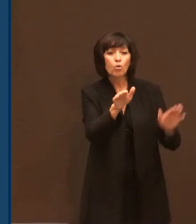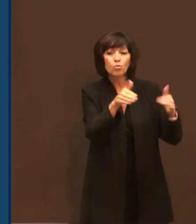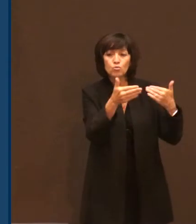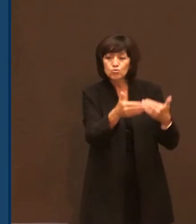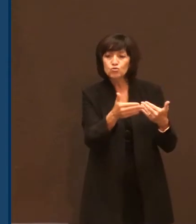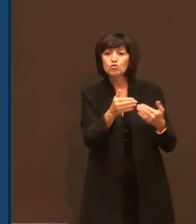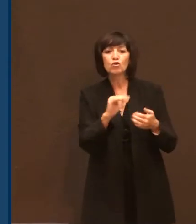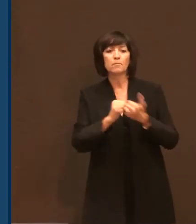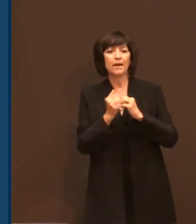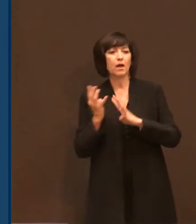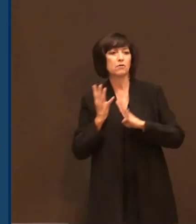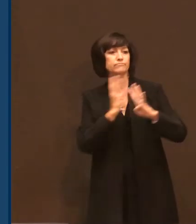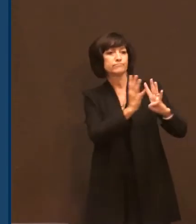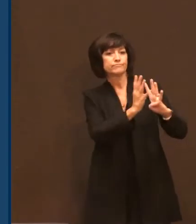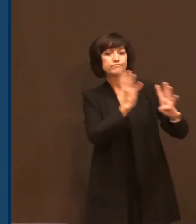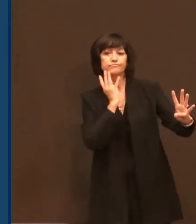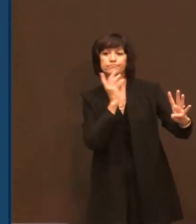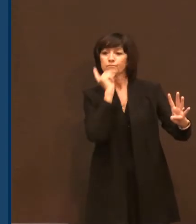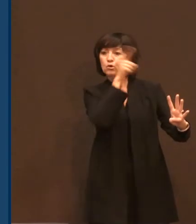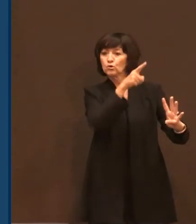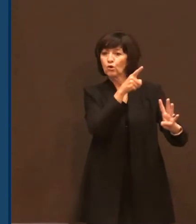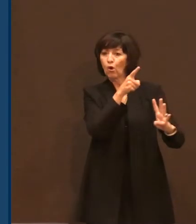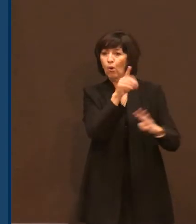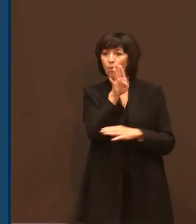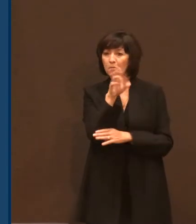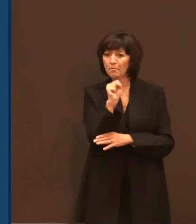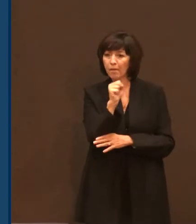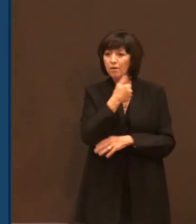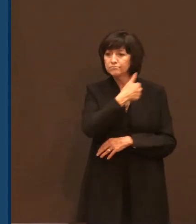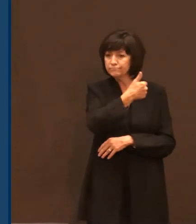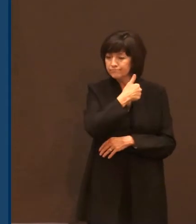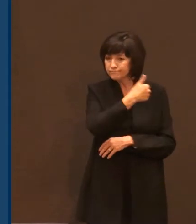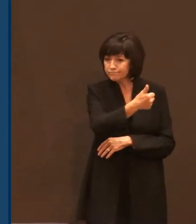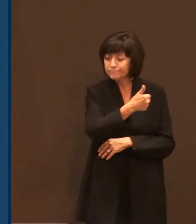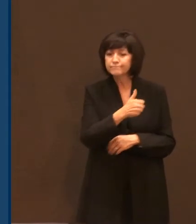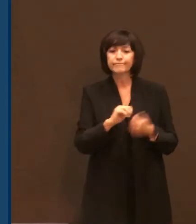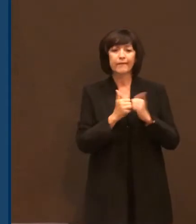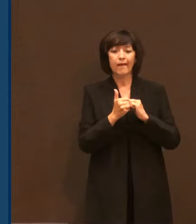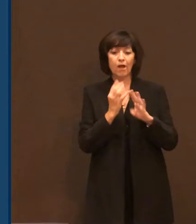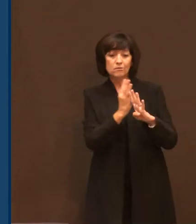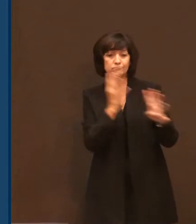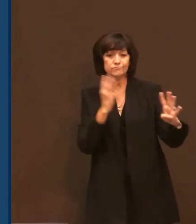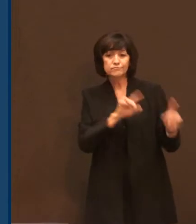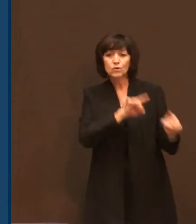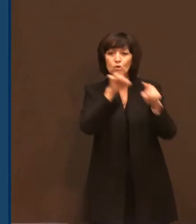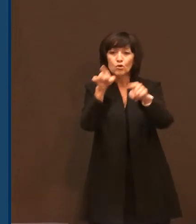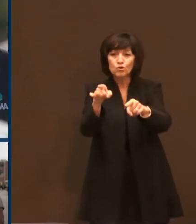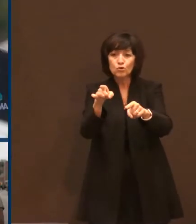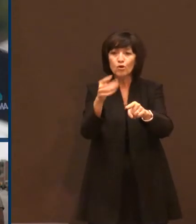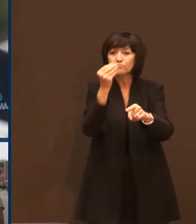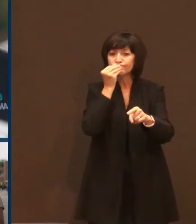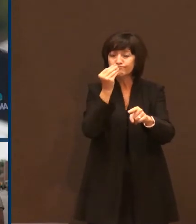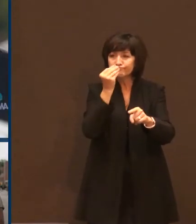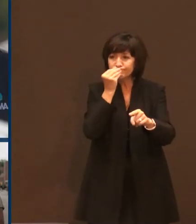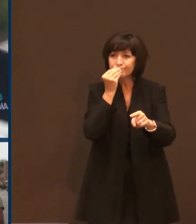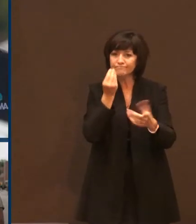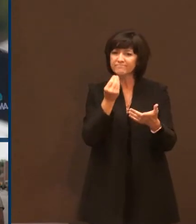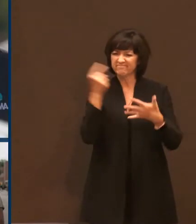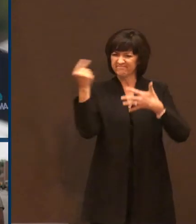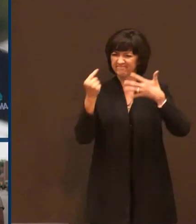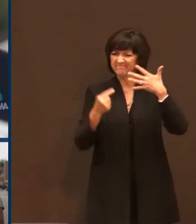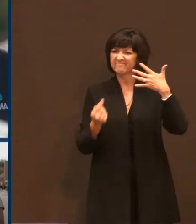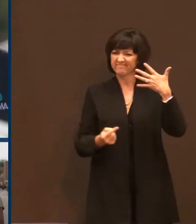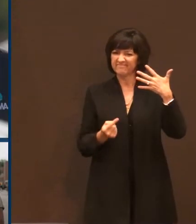and on buses. Lots of very important things that need to be discussed. Finally, I just